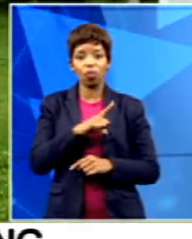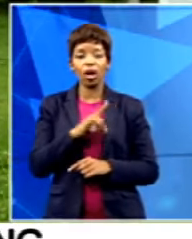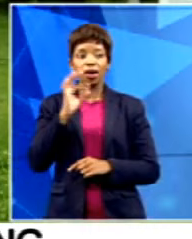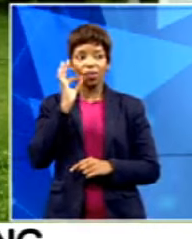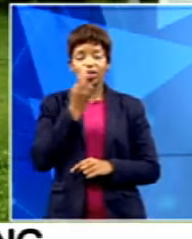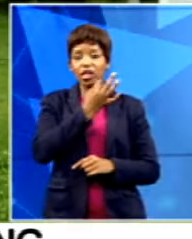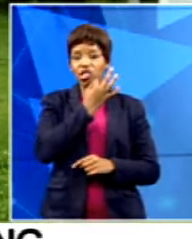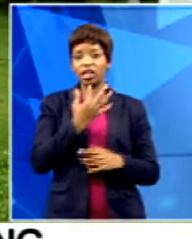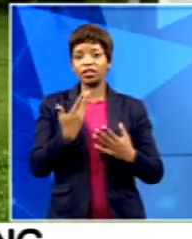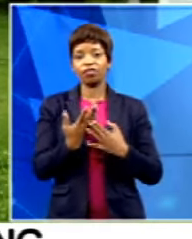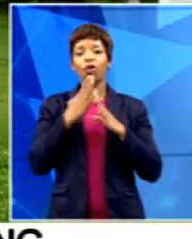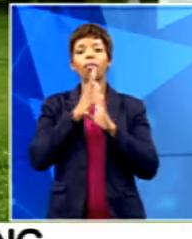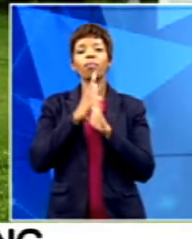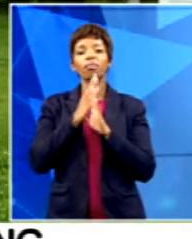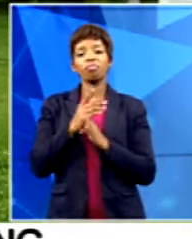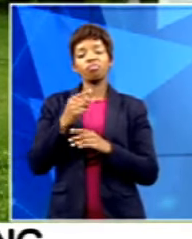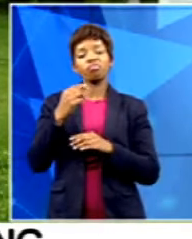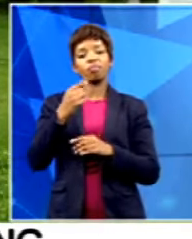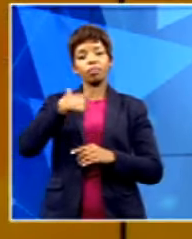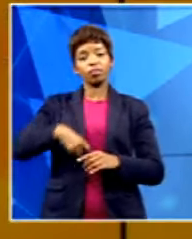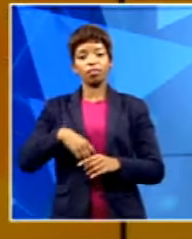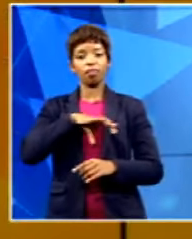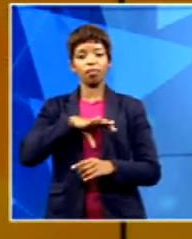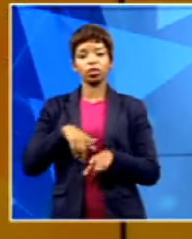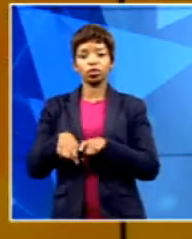at heart is possibly the most important thing here. Health Minister